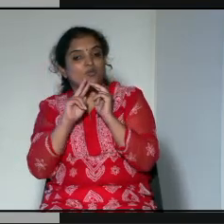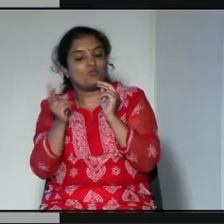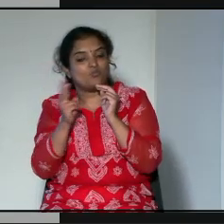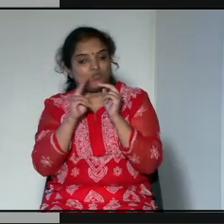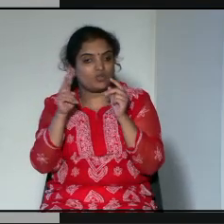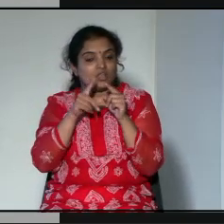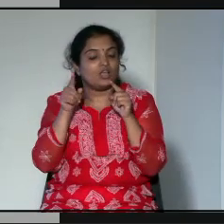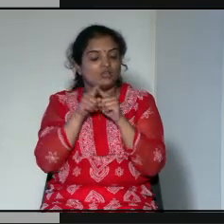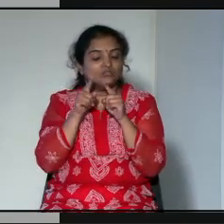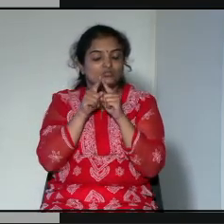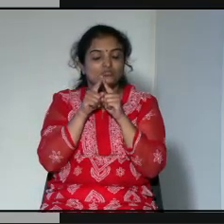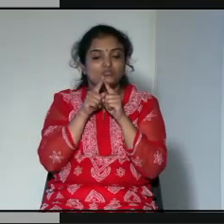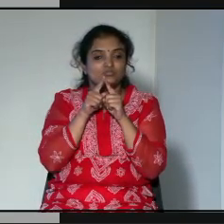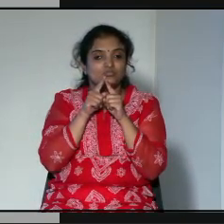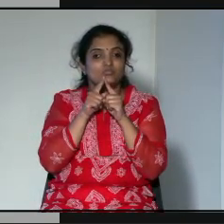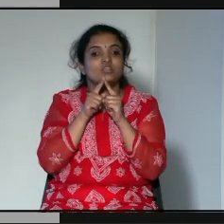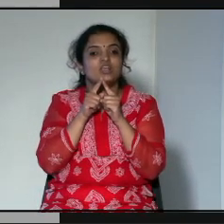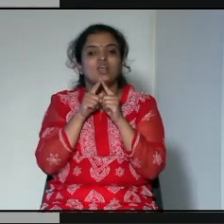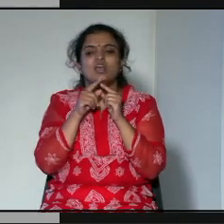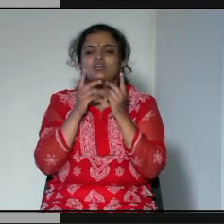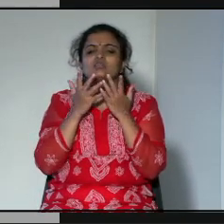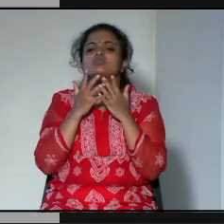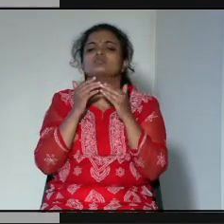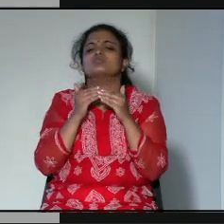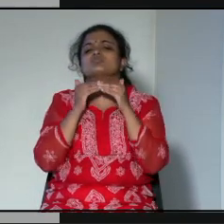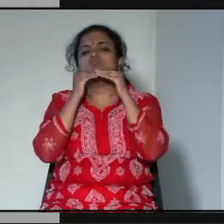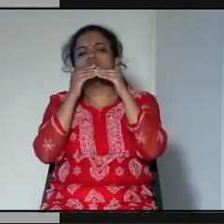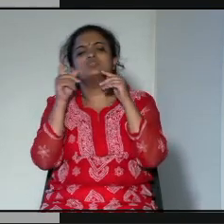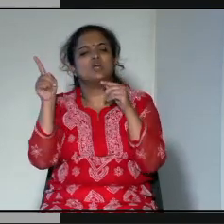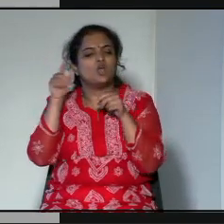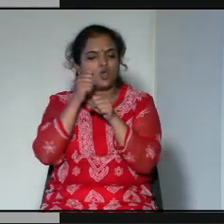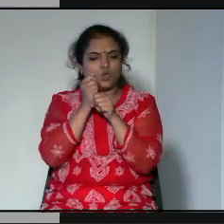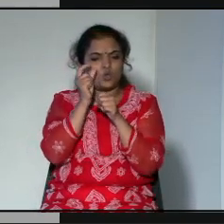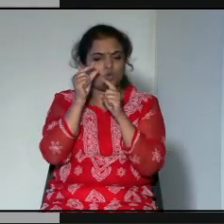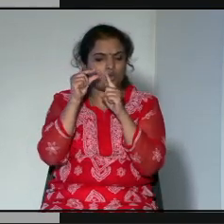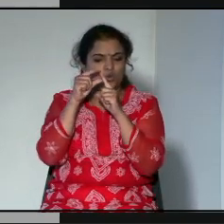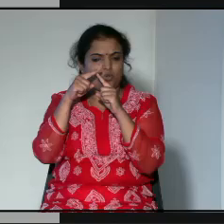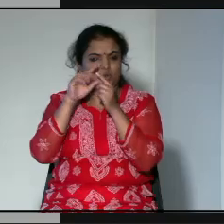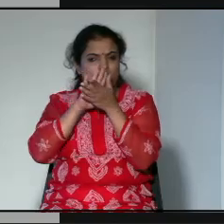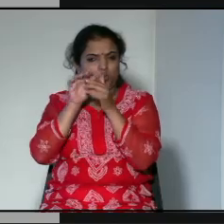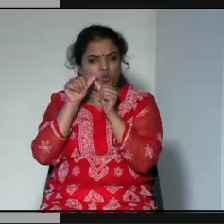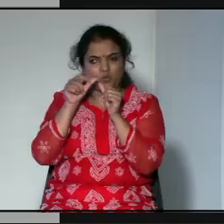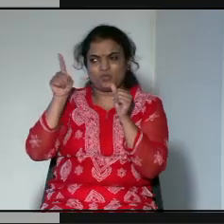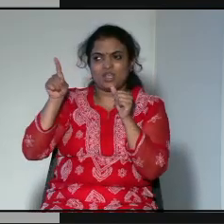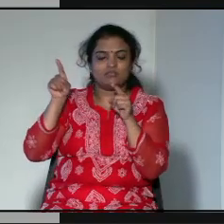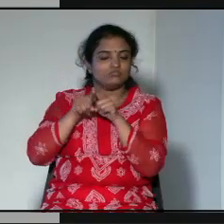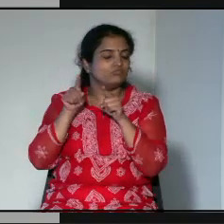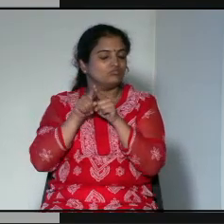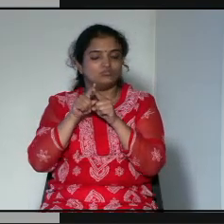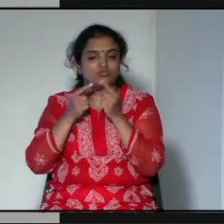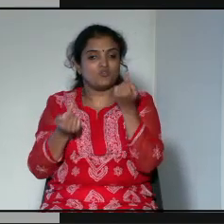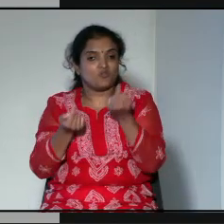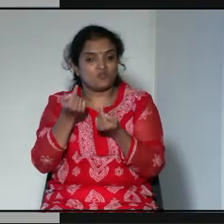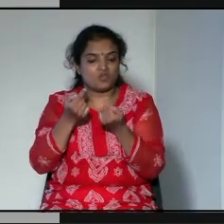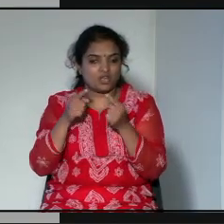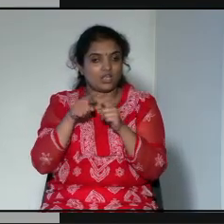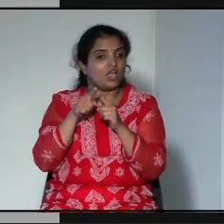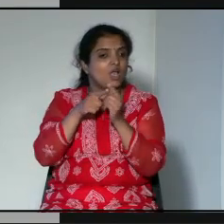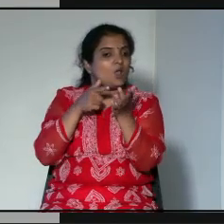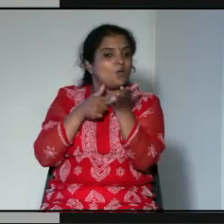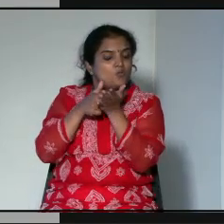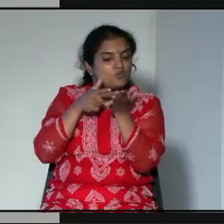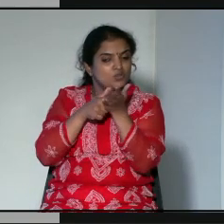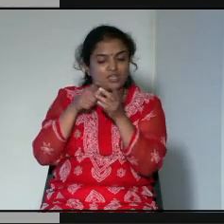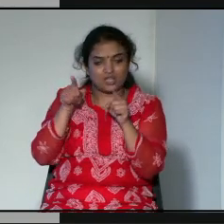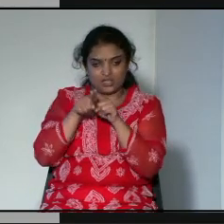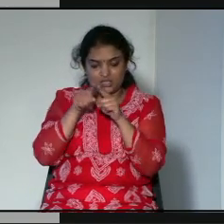long-time communist and trade unionist, Nirmal Sengupta began here in the 1970s in a village called Nolgorhat, a